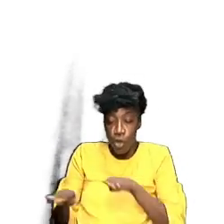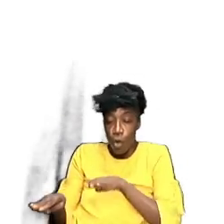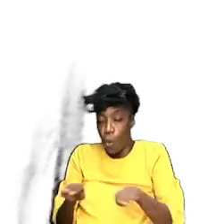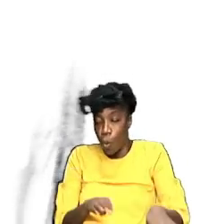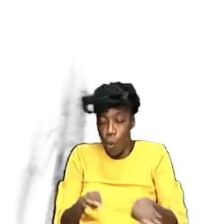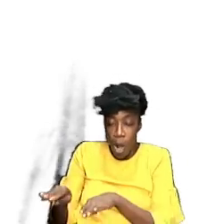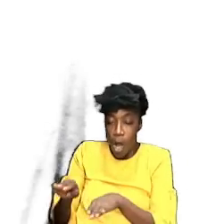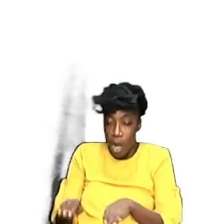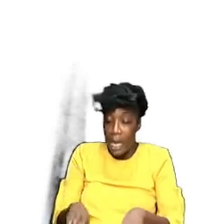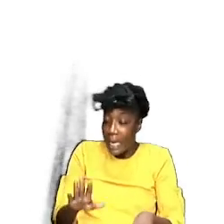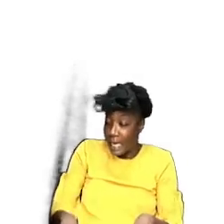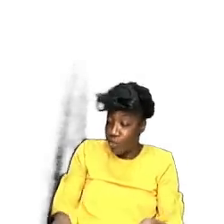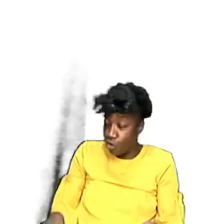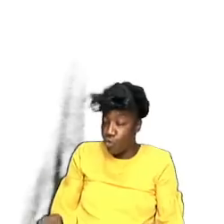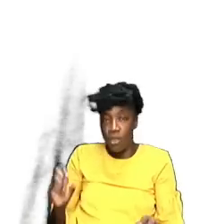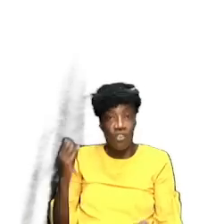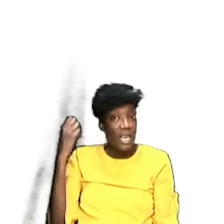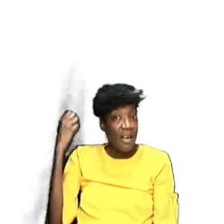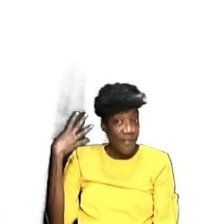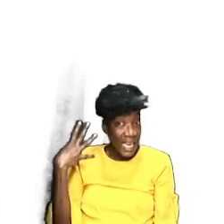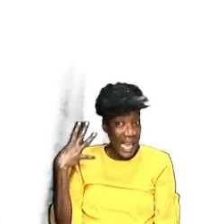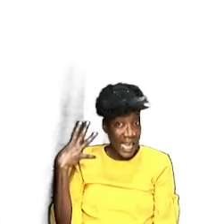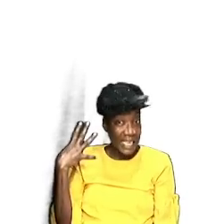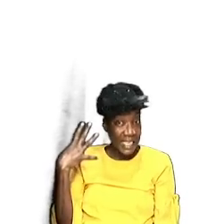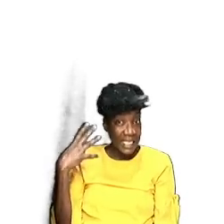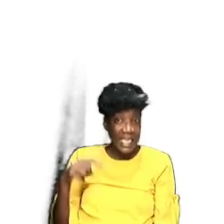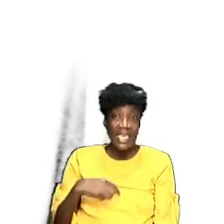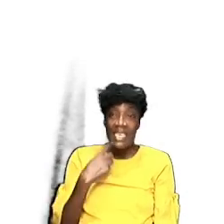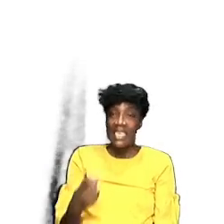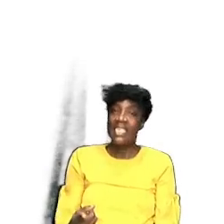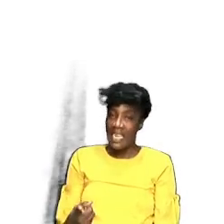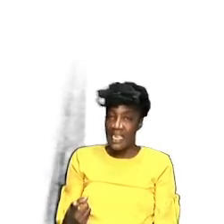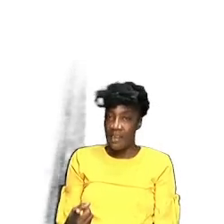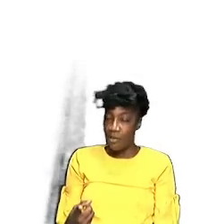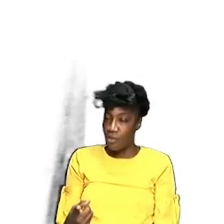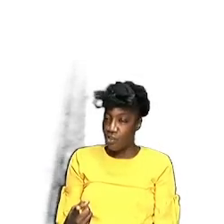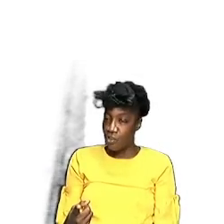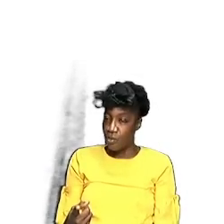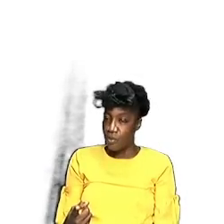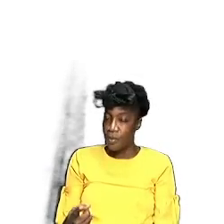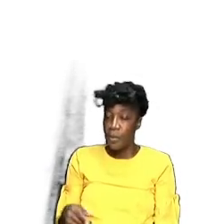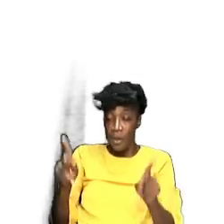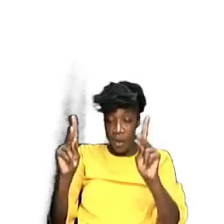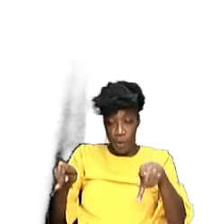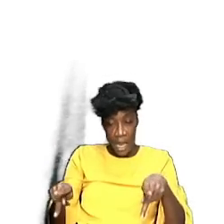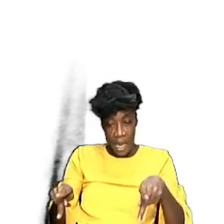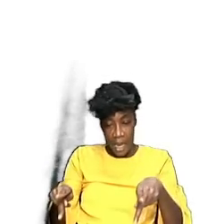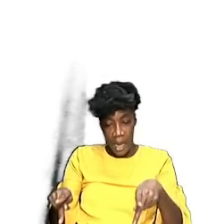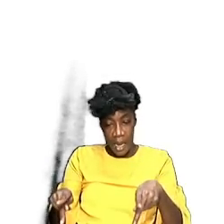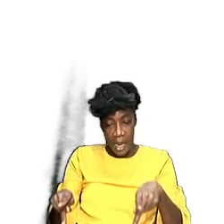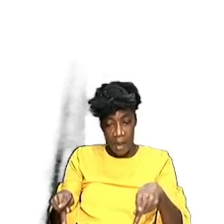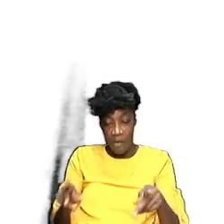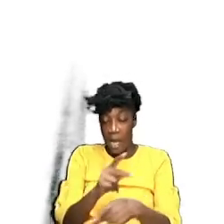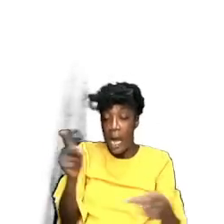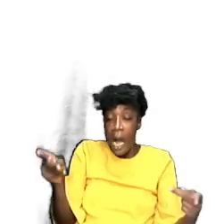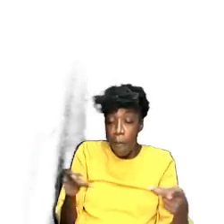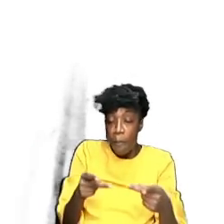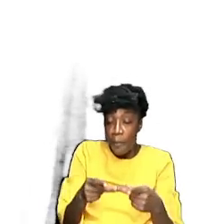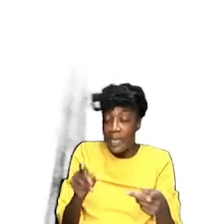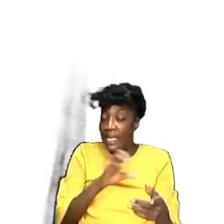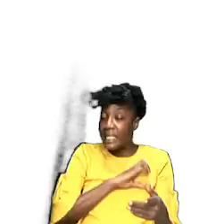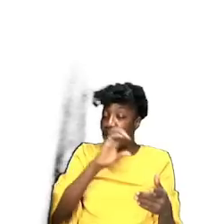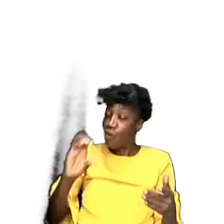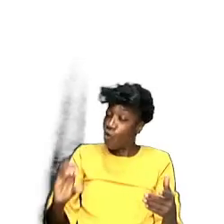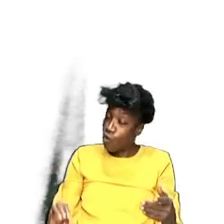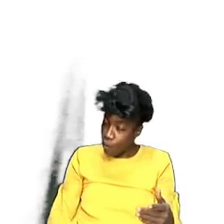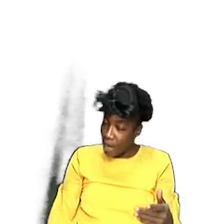of light. So here we are seeing now, it is telling us, apart from the fact that we have a position in Christ, according to chapters 1 to 3,